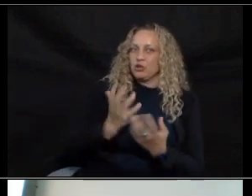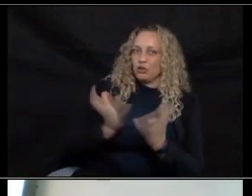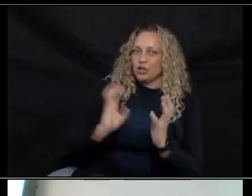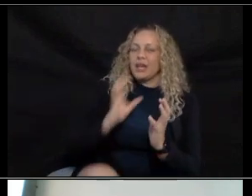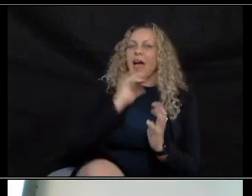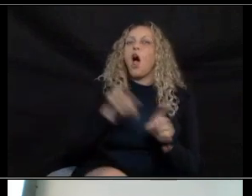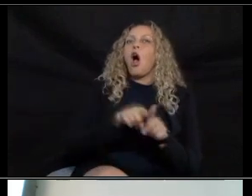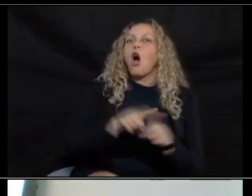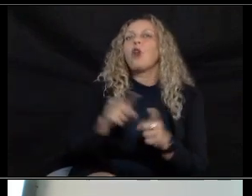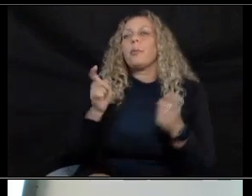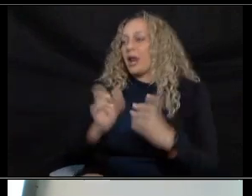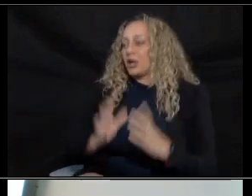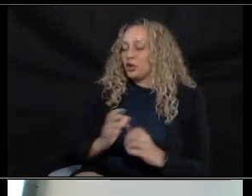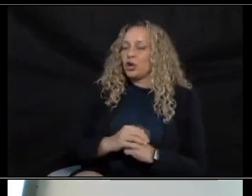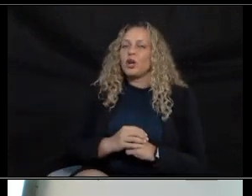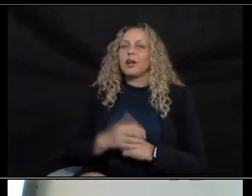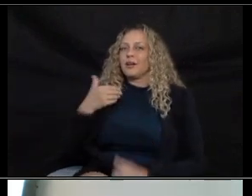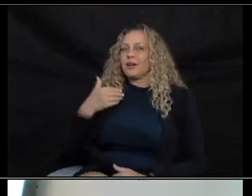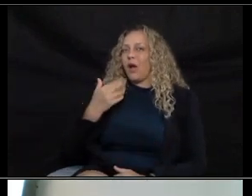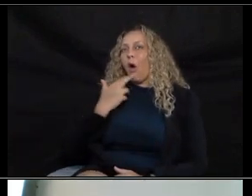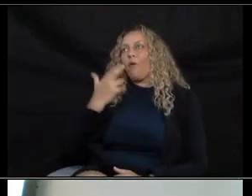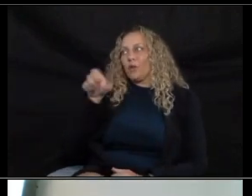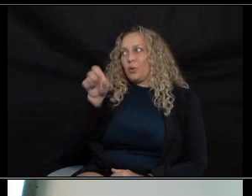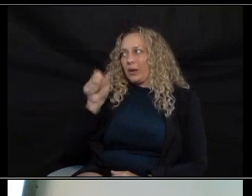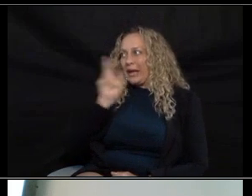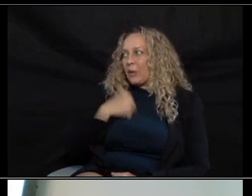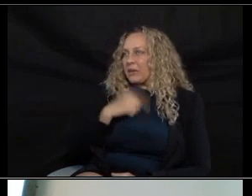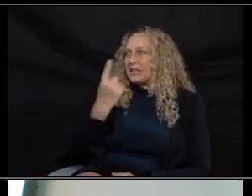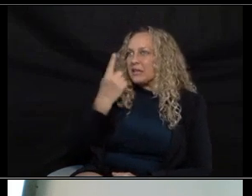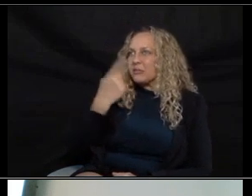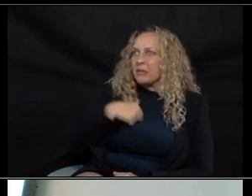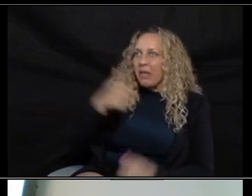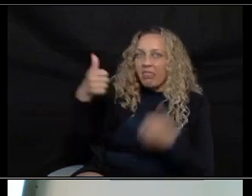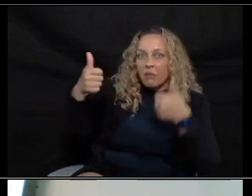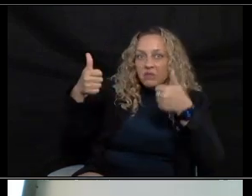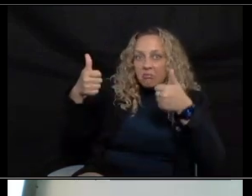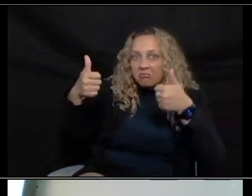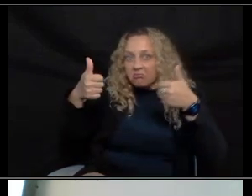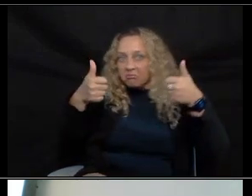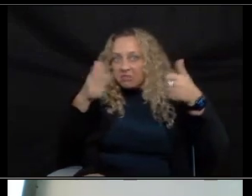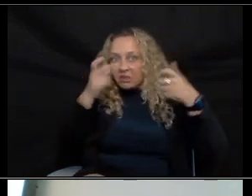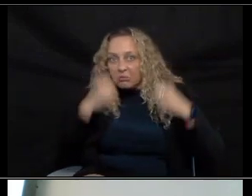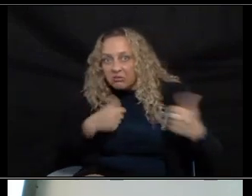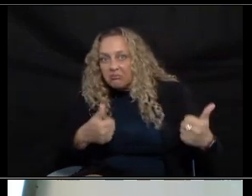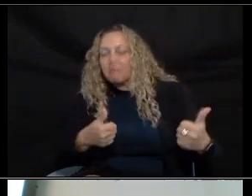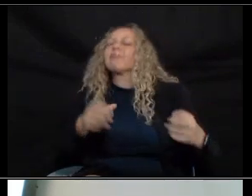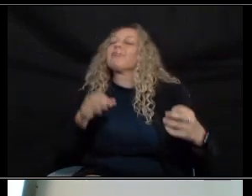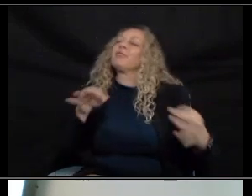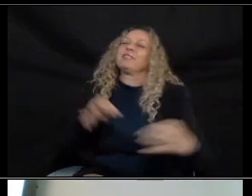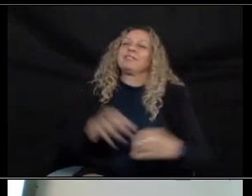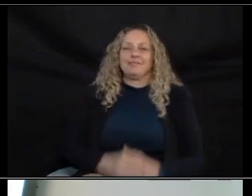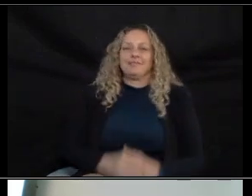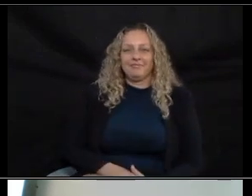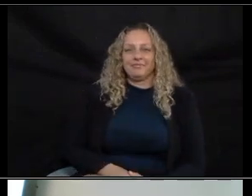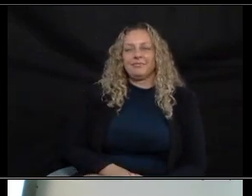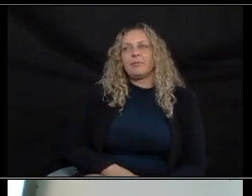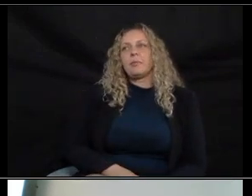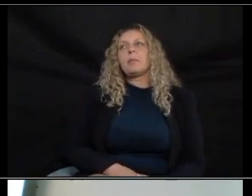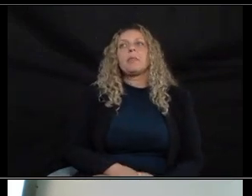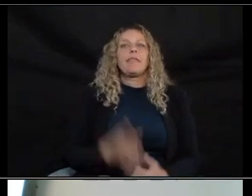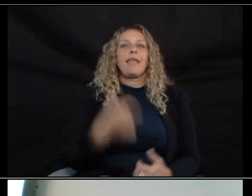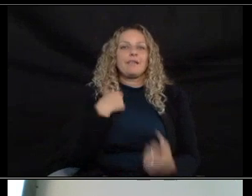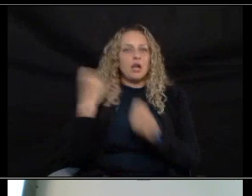also City Manager. Hopefully you can hear me. Just someone give me a thumbs up if you're hearing my voice. Perfect. As I